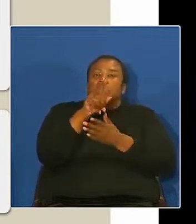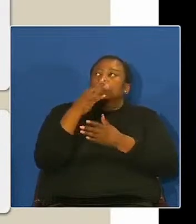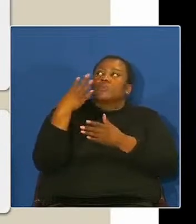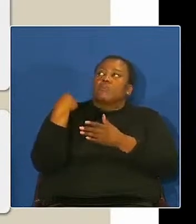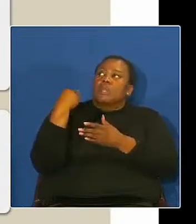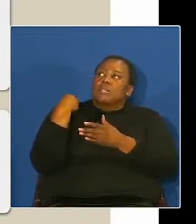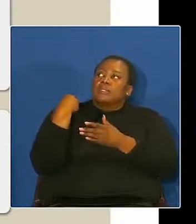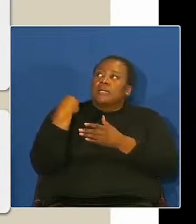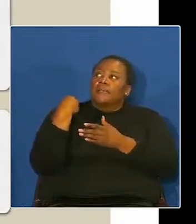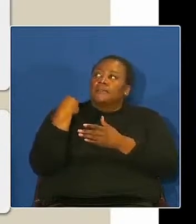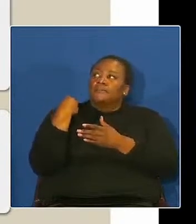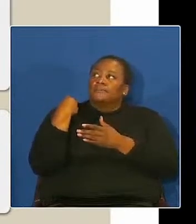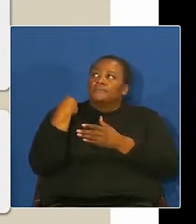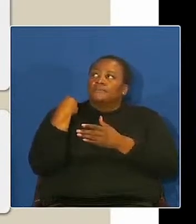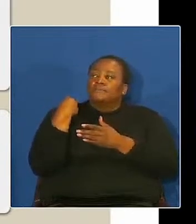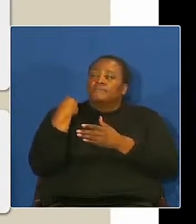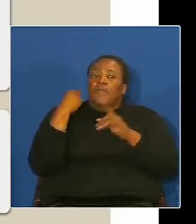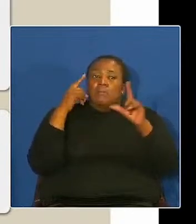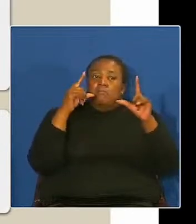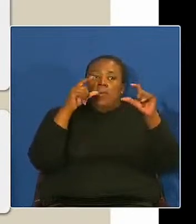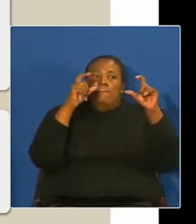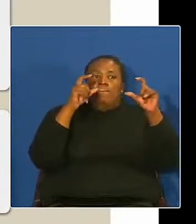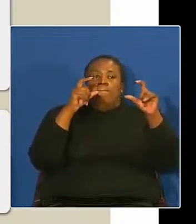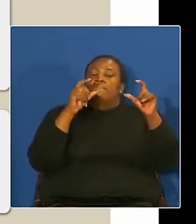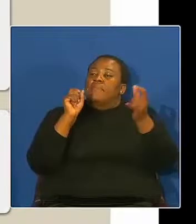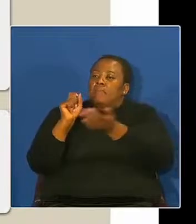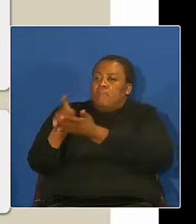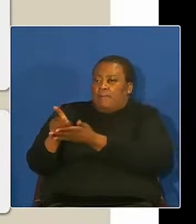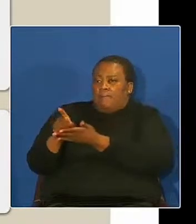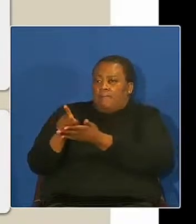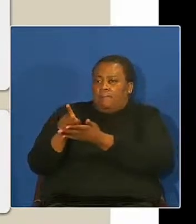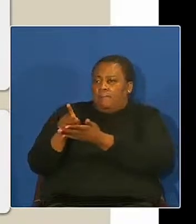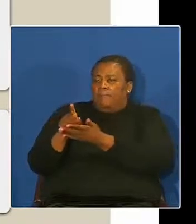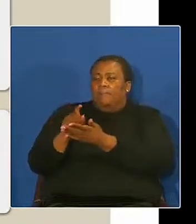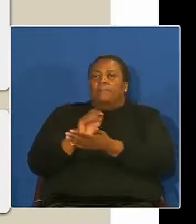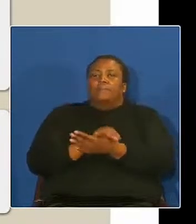screenshot to Mr. Matlala.